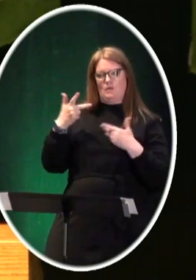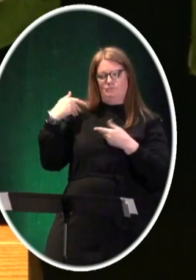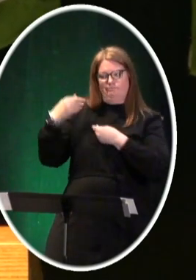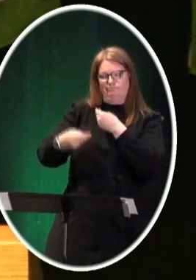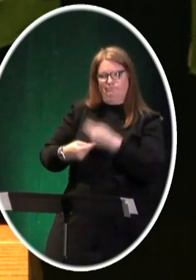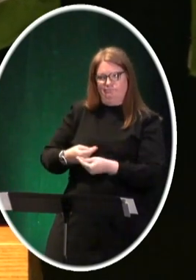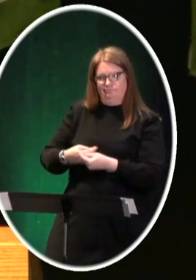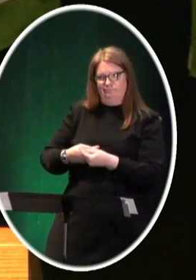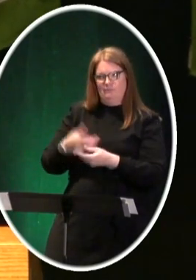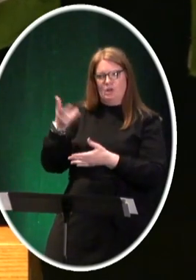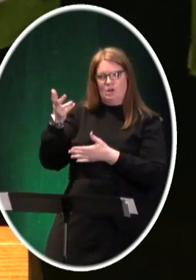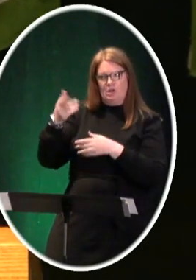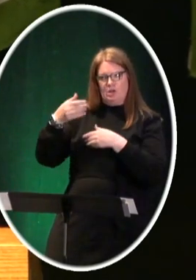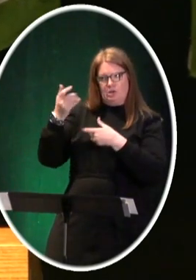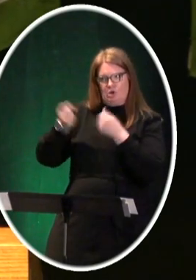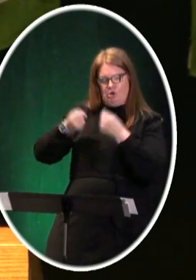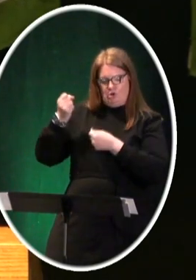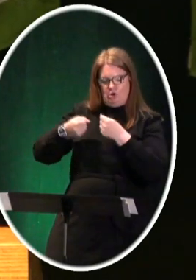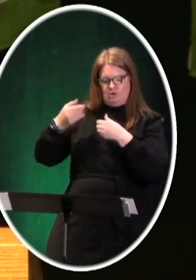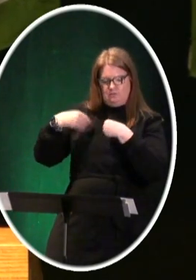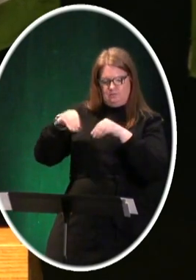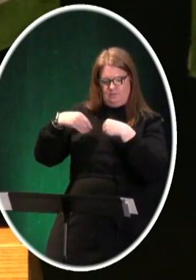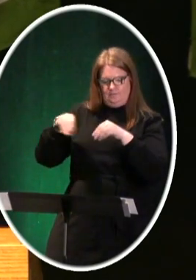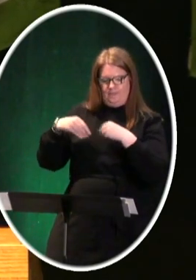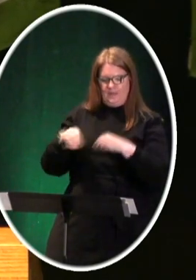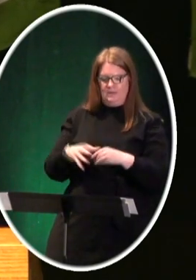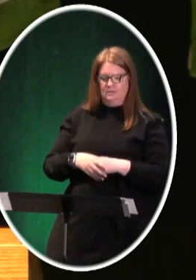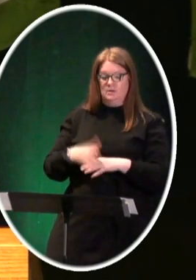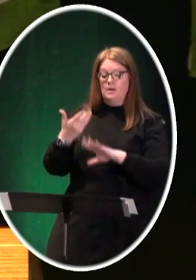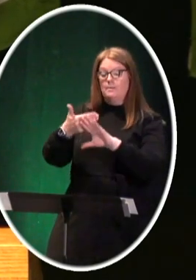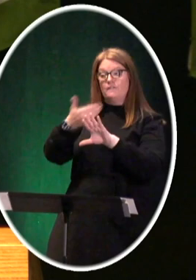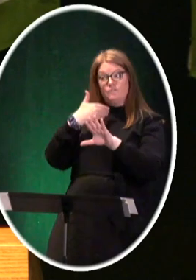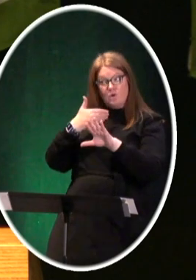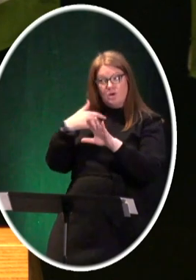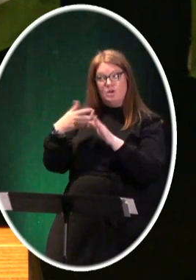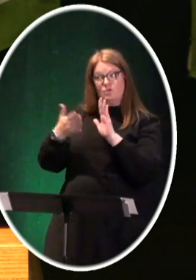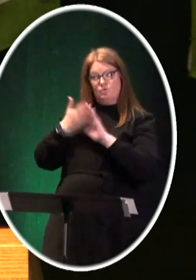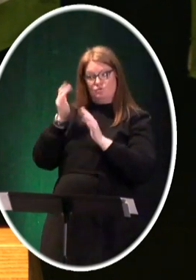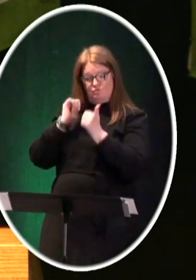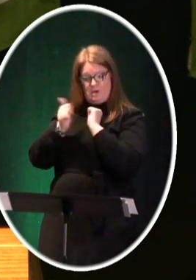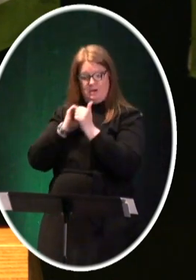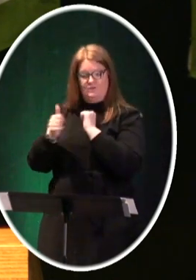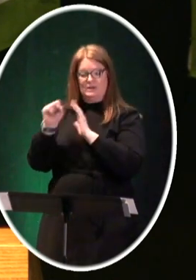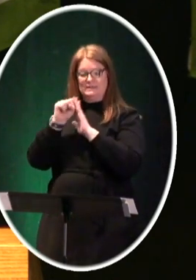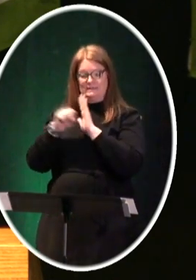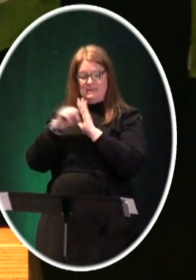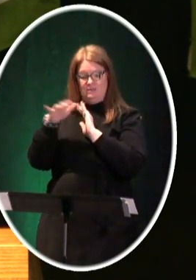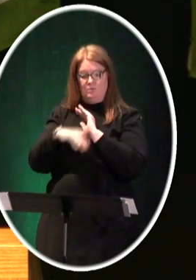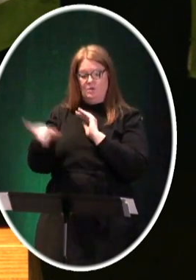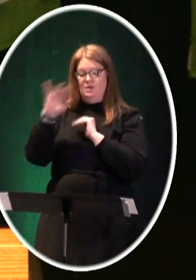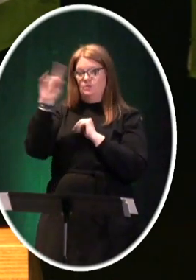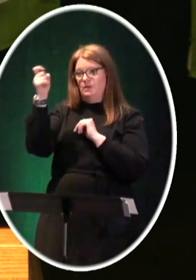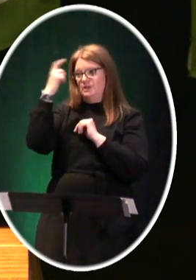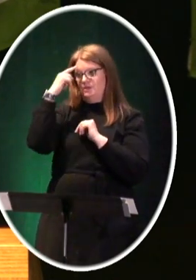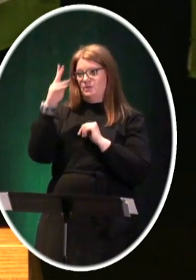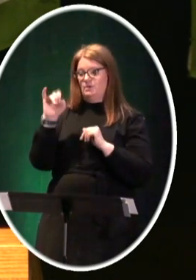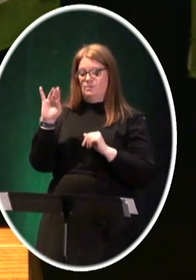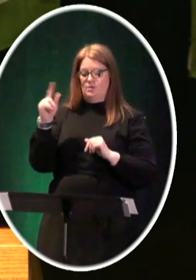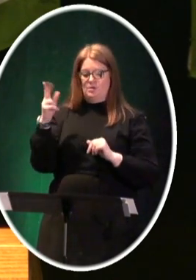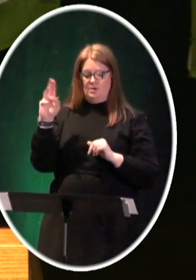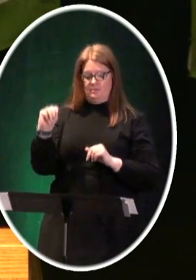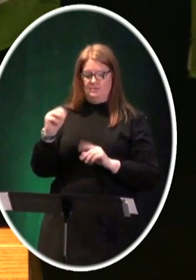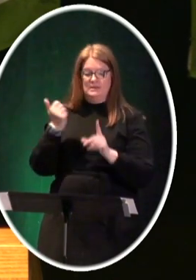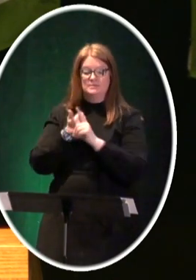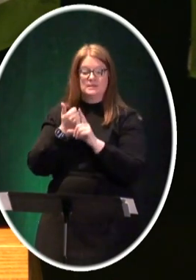third-generation auto dealership there prior to running for statewide office with the Governor Doug Burgum. A certified